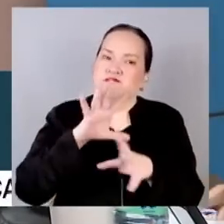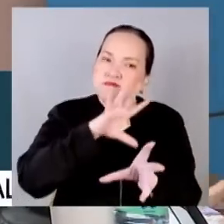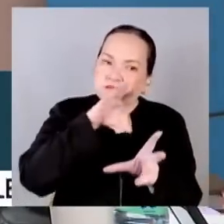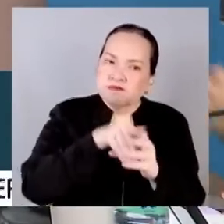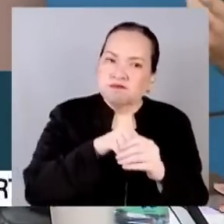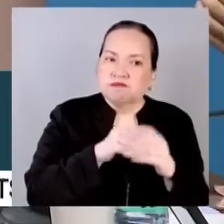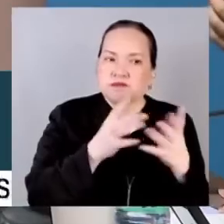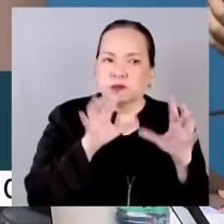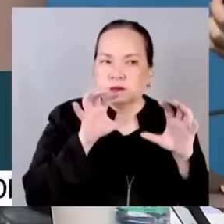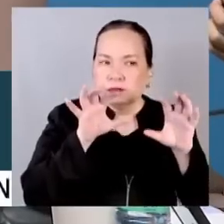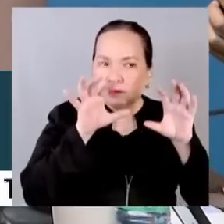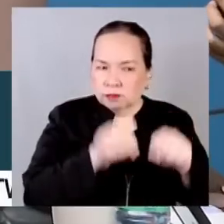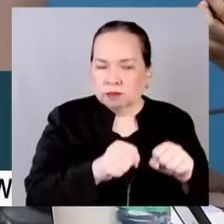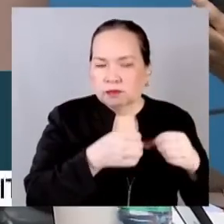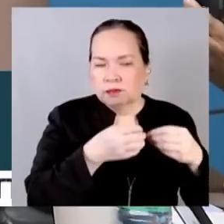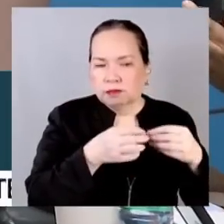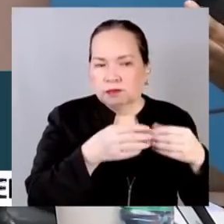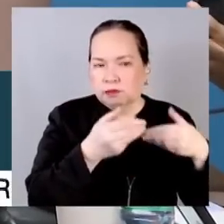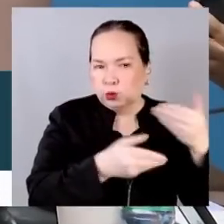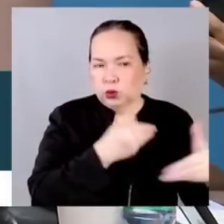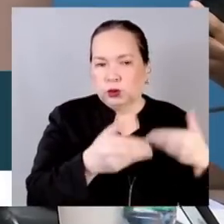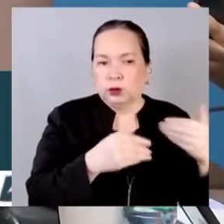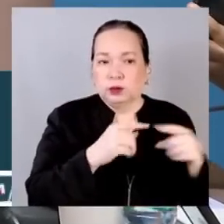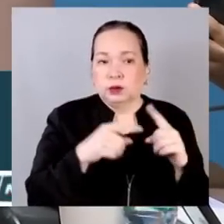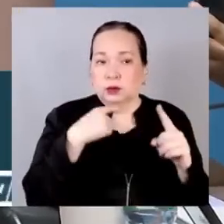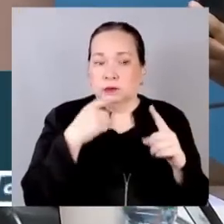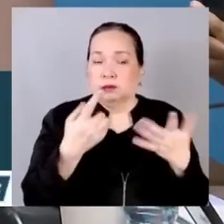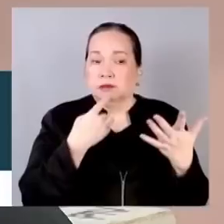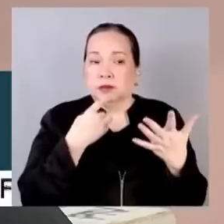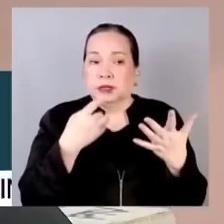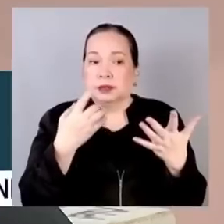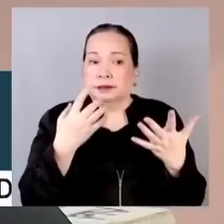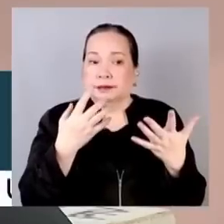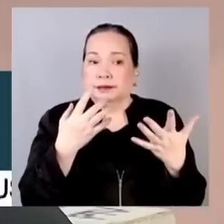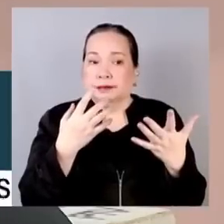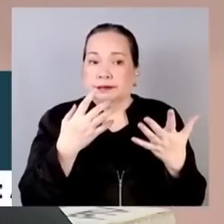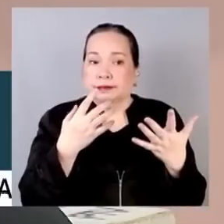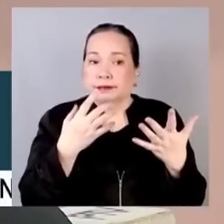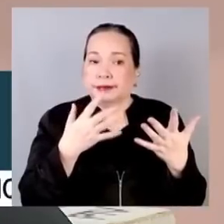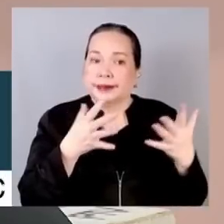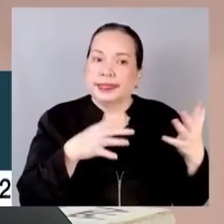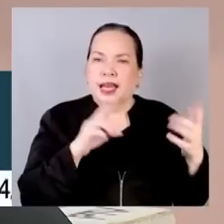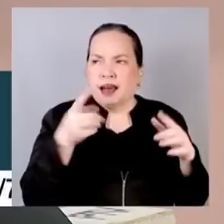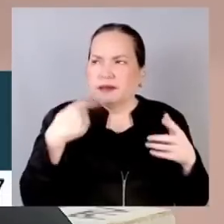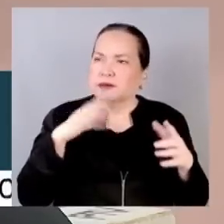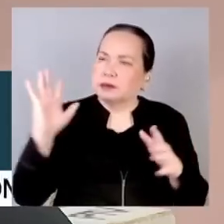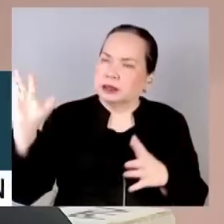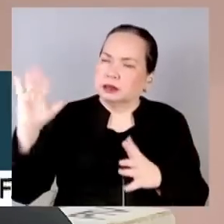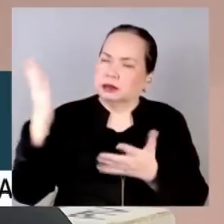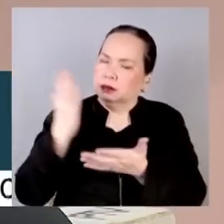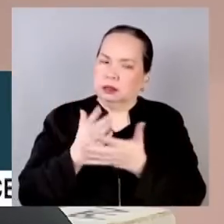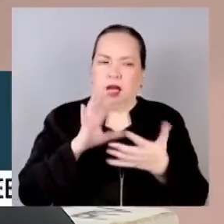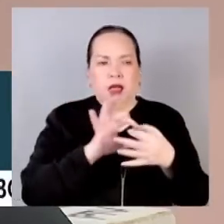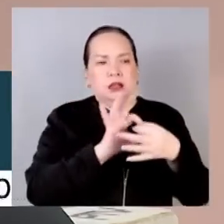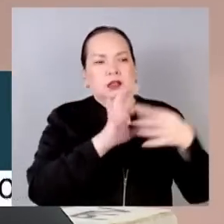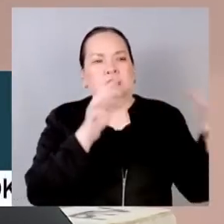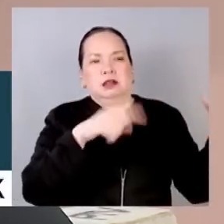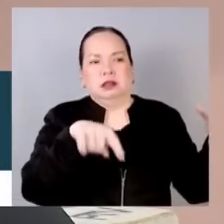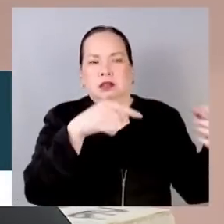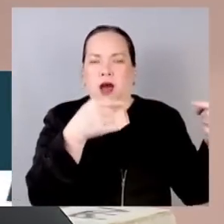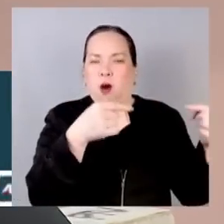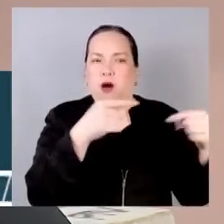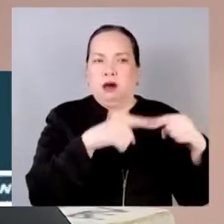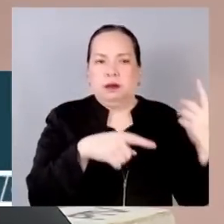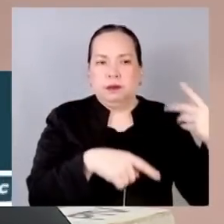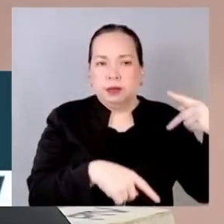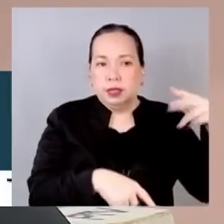chief also hinted at apparent moves by drug syndicates to sow discord between the DILG and the PNP, saying he believes the group